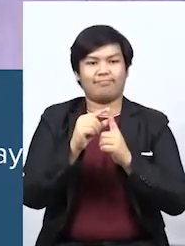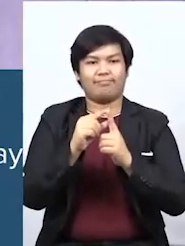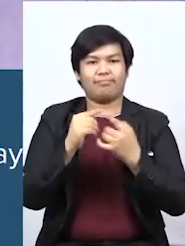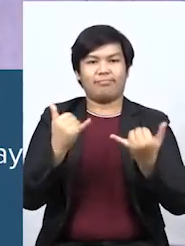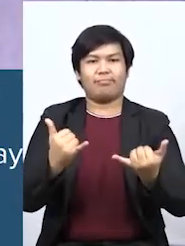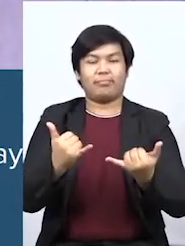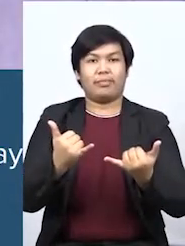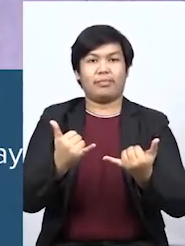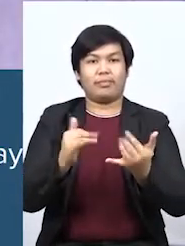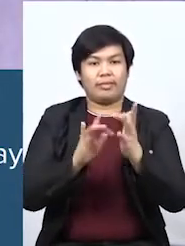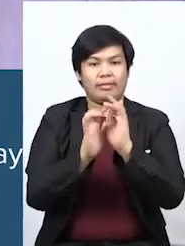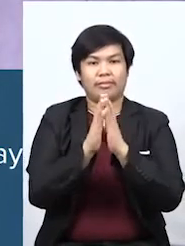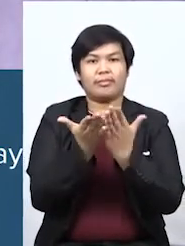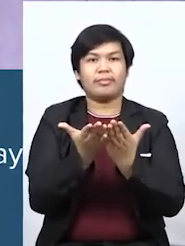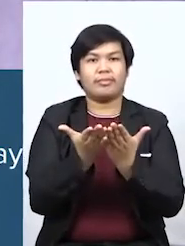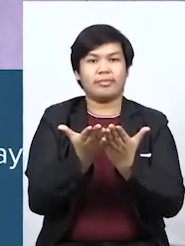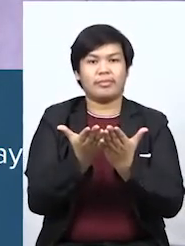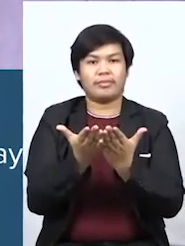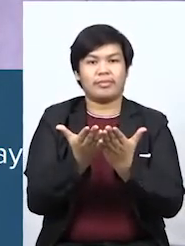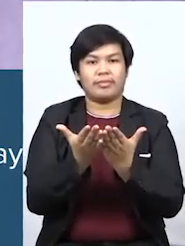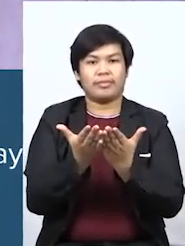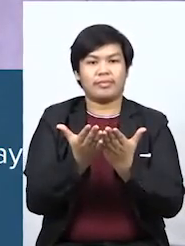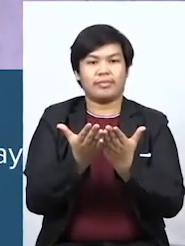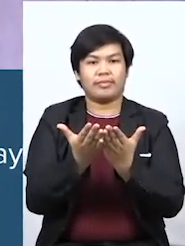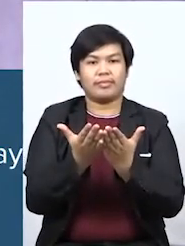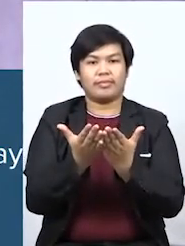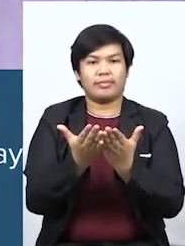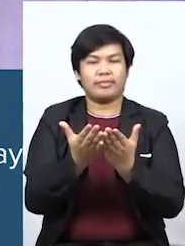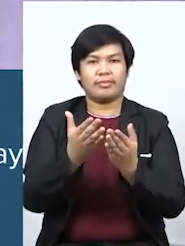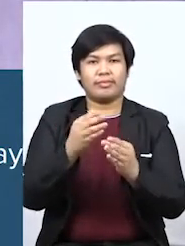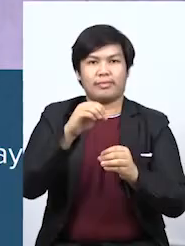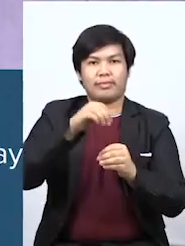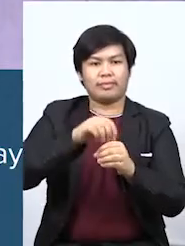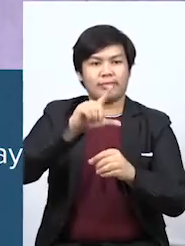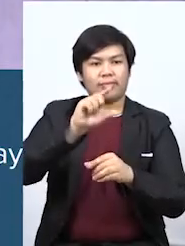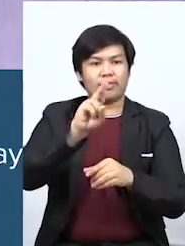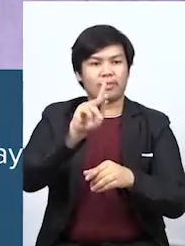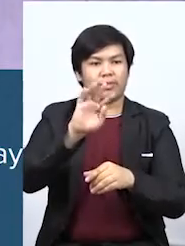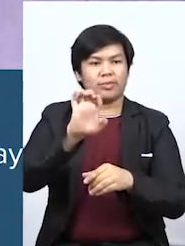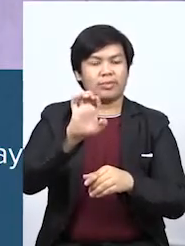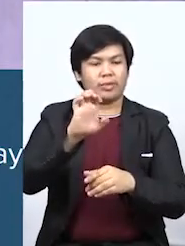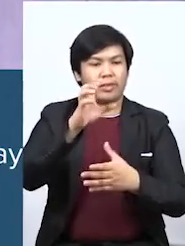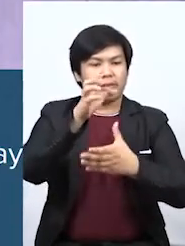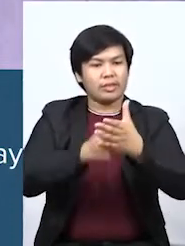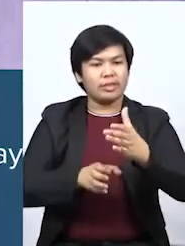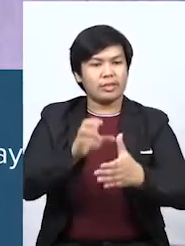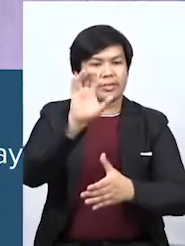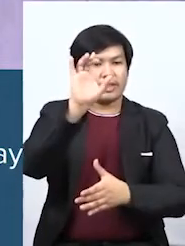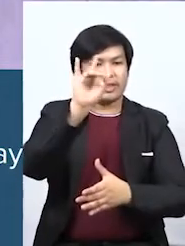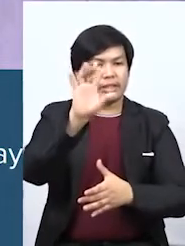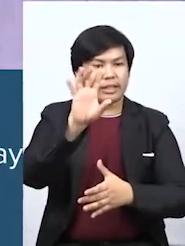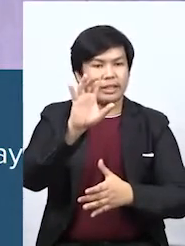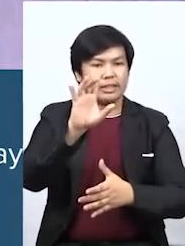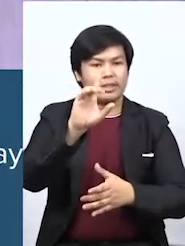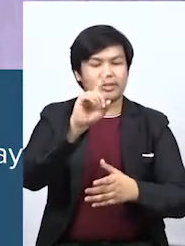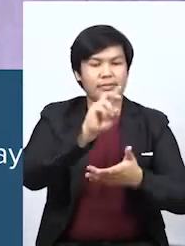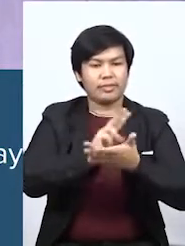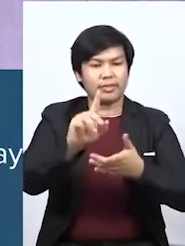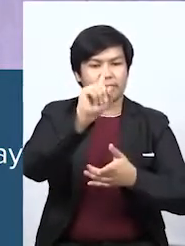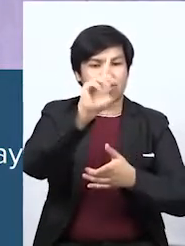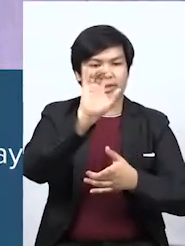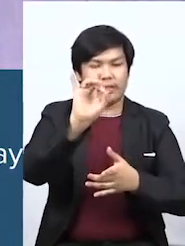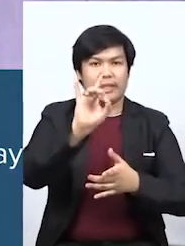passage for today's message Uh is Luke chapter 8 verses 1-8 so kindly open your